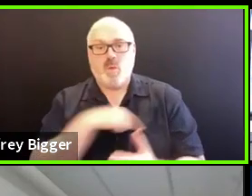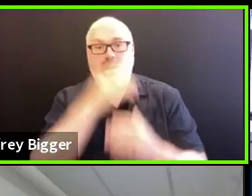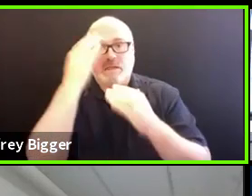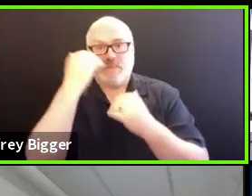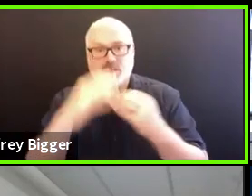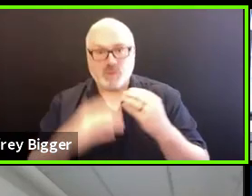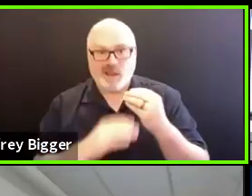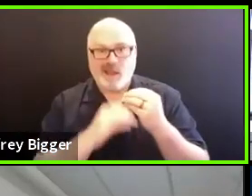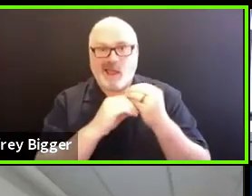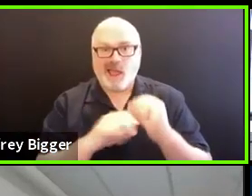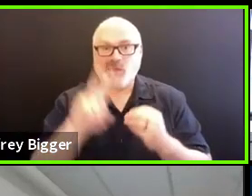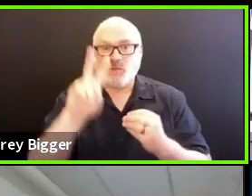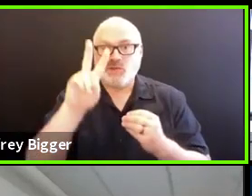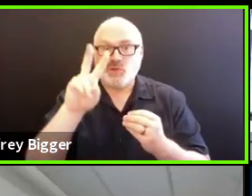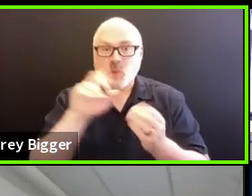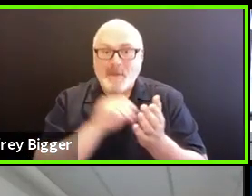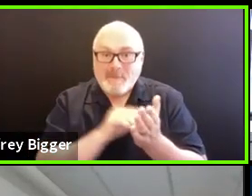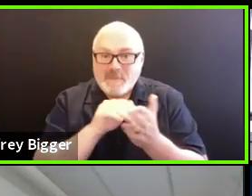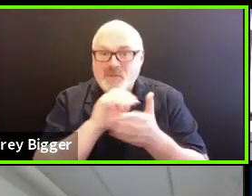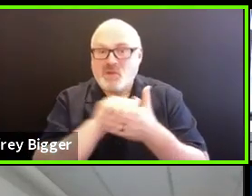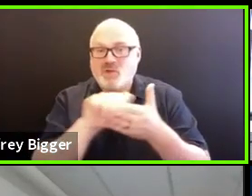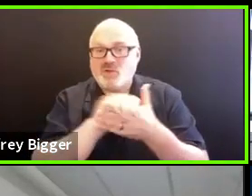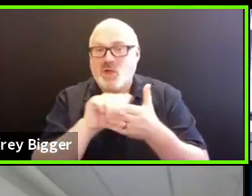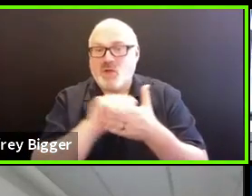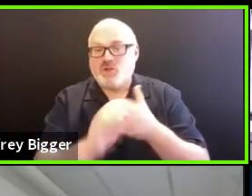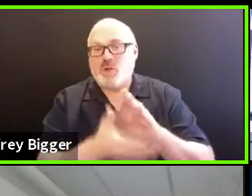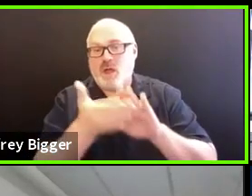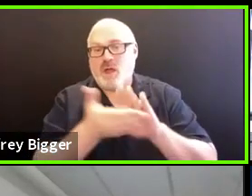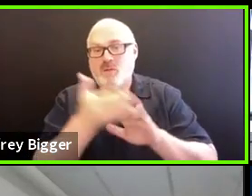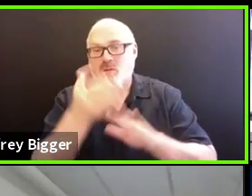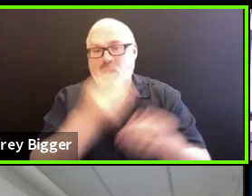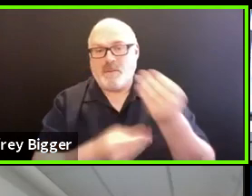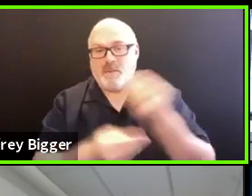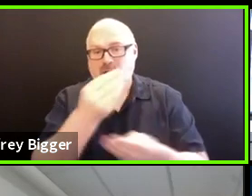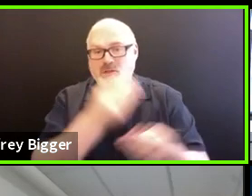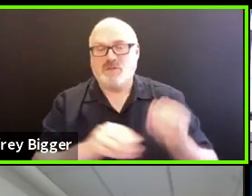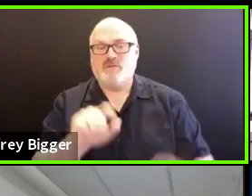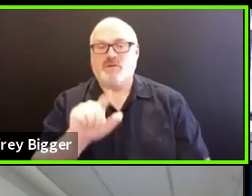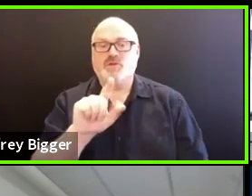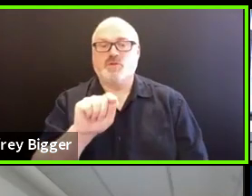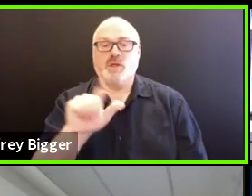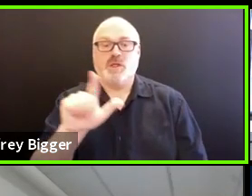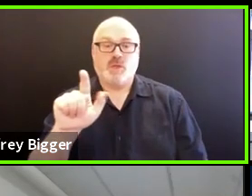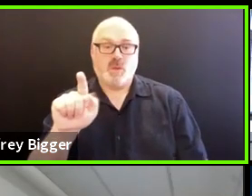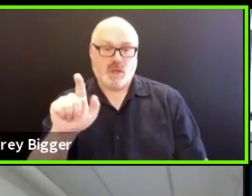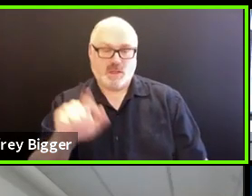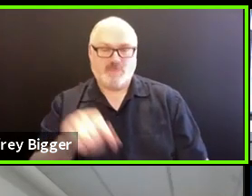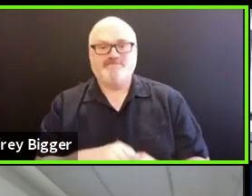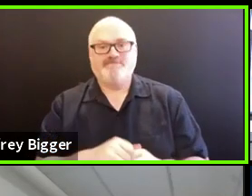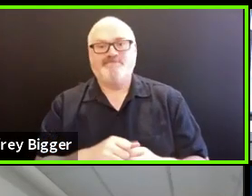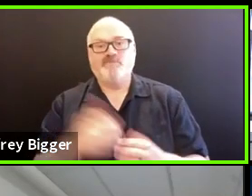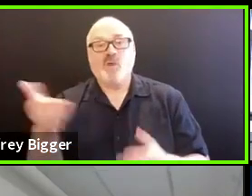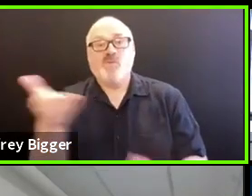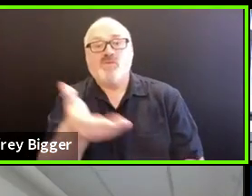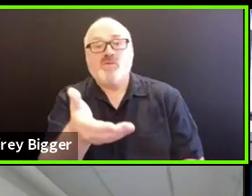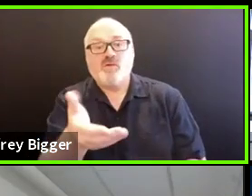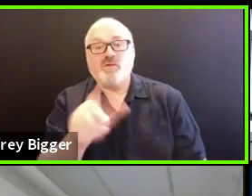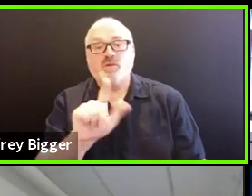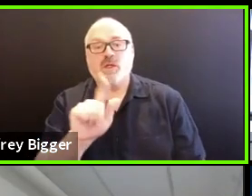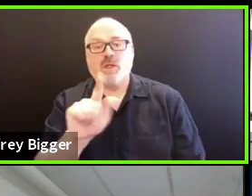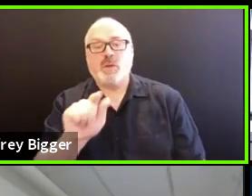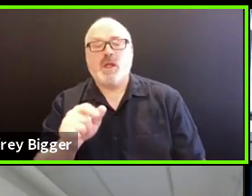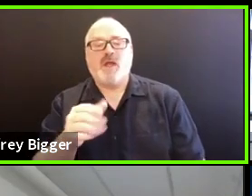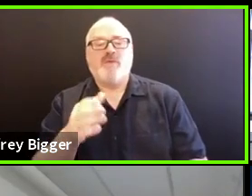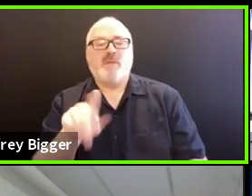add $2 million to our operating reserves in fiscal 20. For fiscal 21, we are bringing forward a provisional